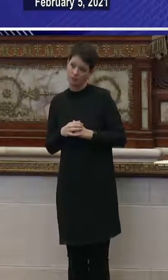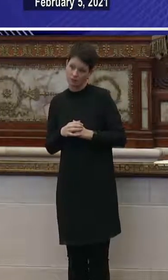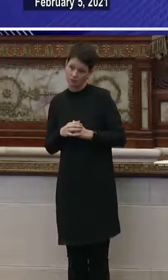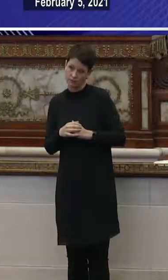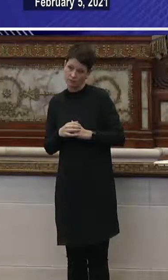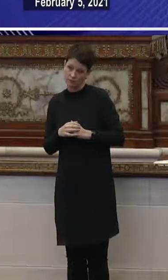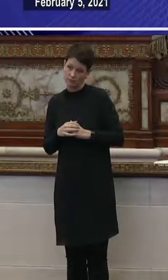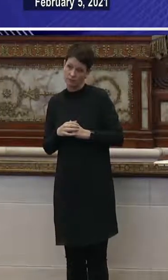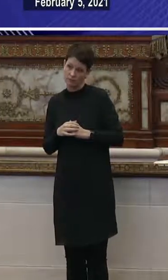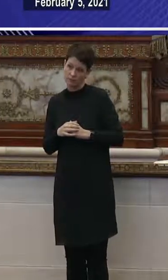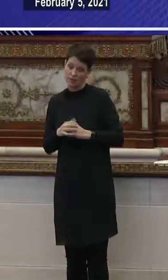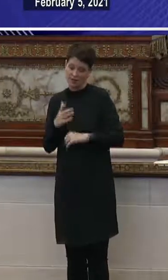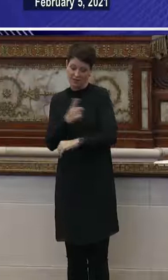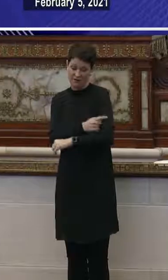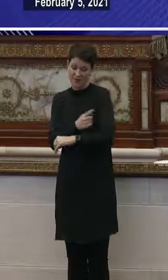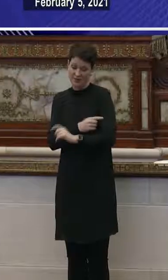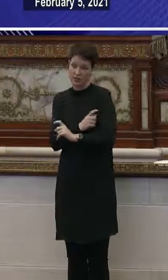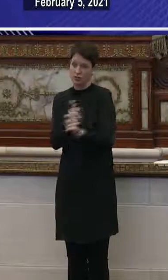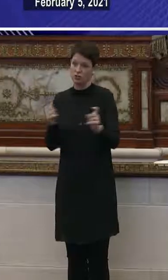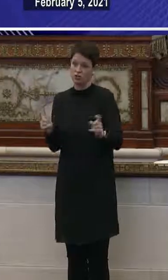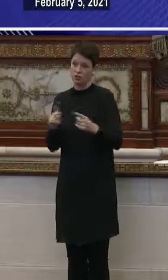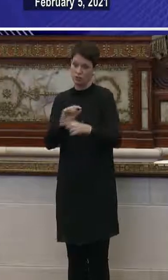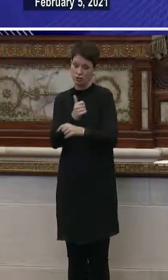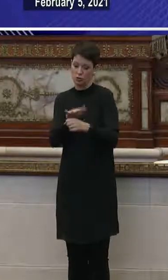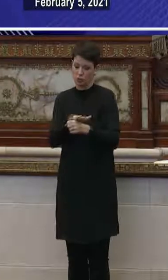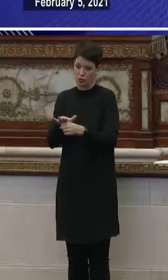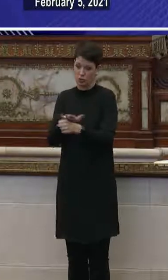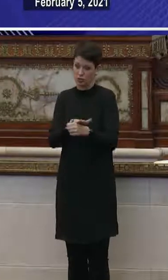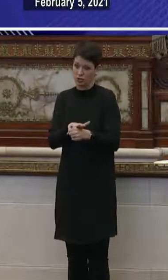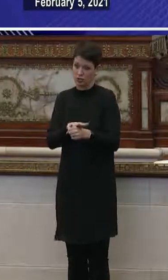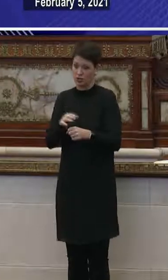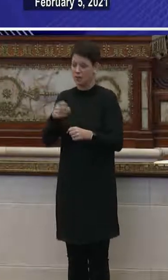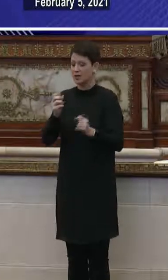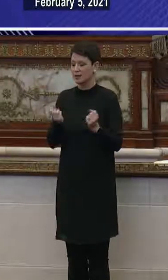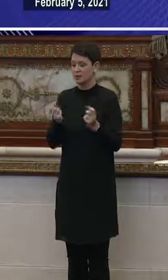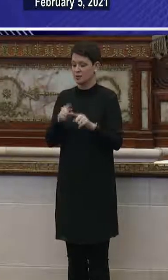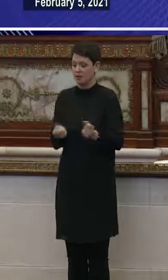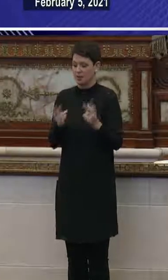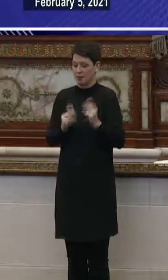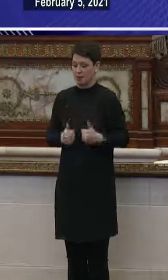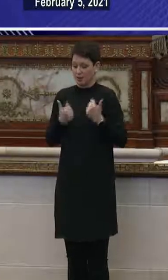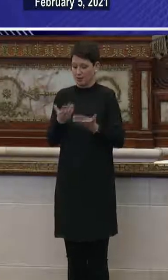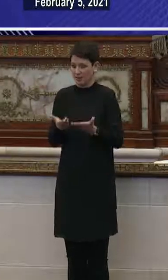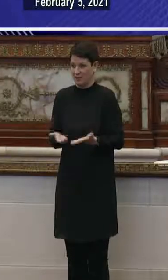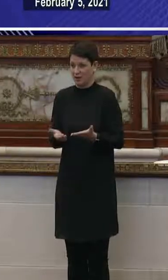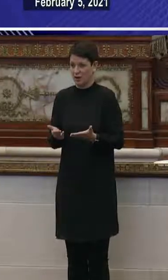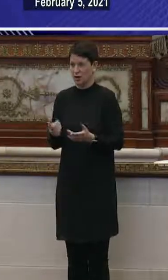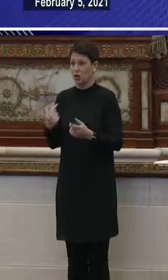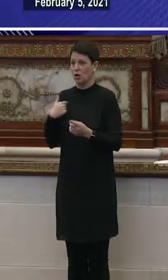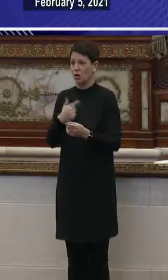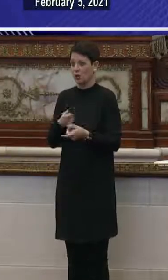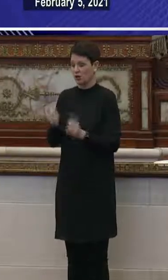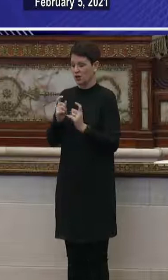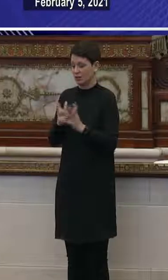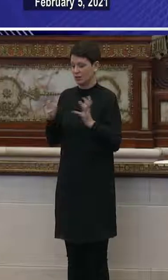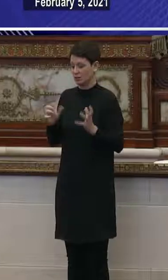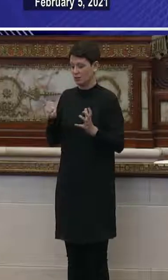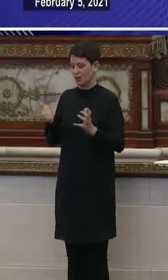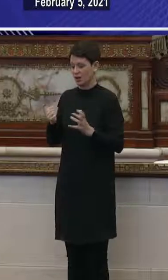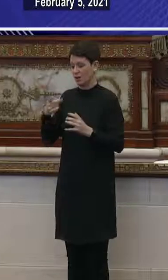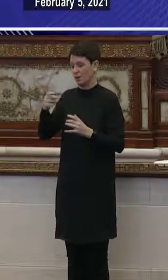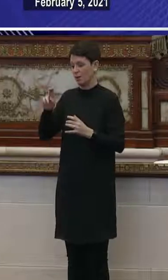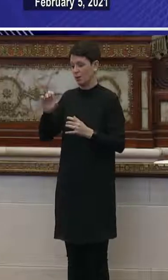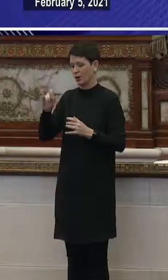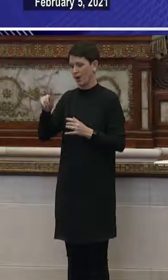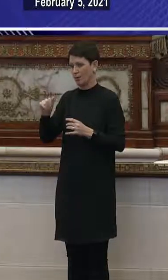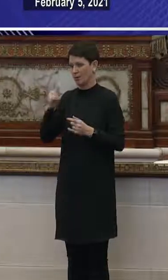size? So the vaccines are distributed to jurisdictions on a strictly per capita basis. So we're getting as much per capita as any other city or state